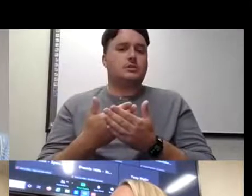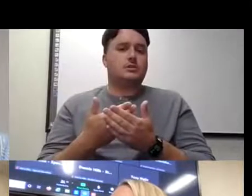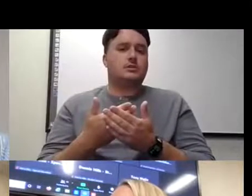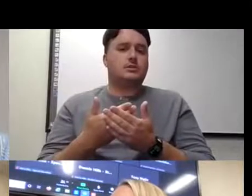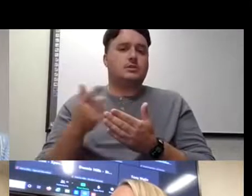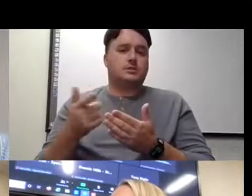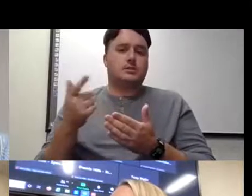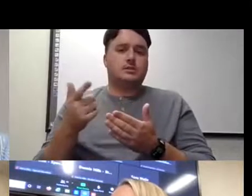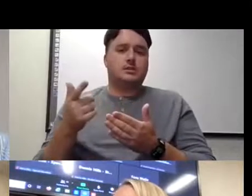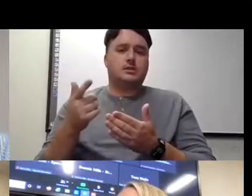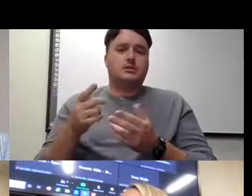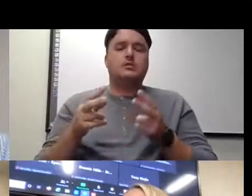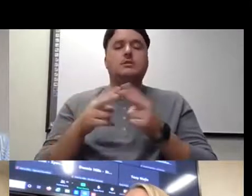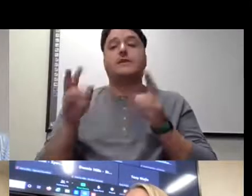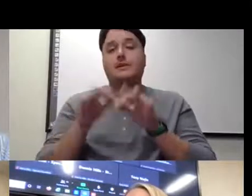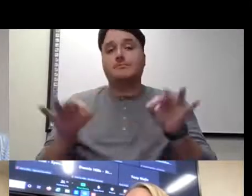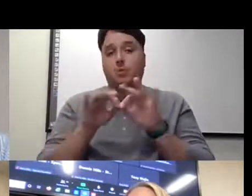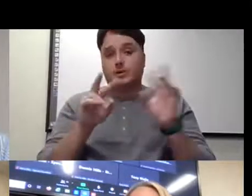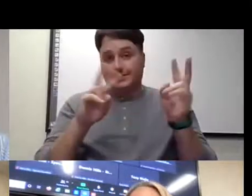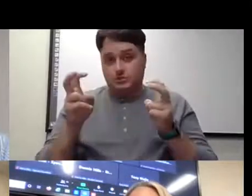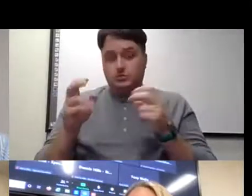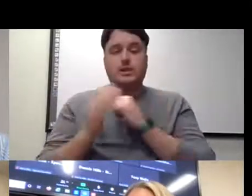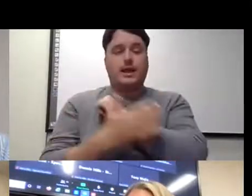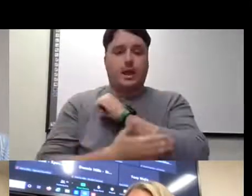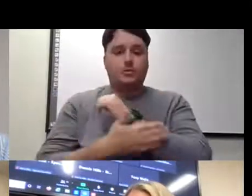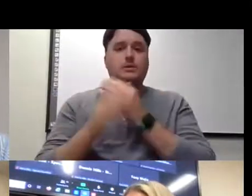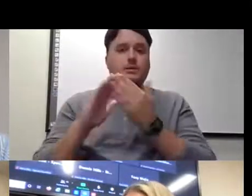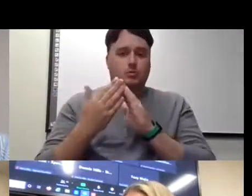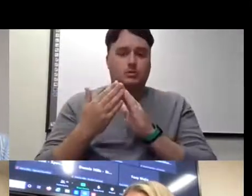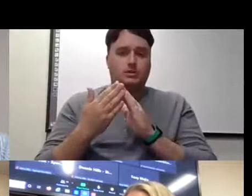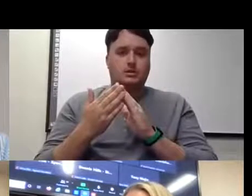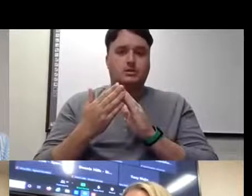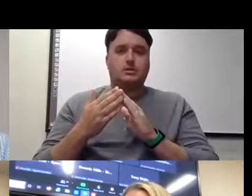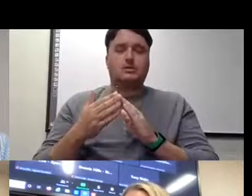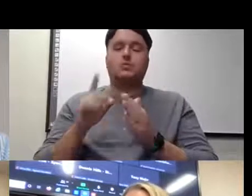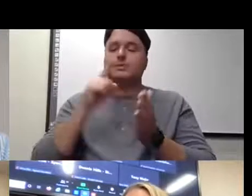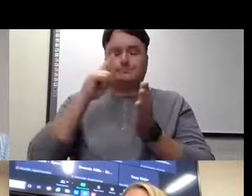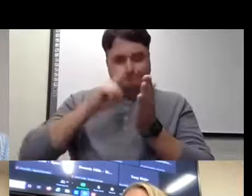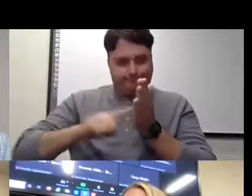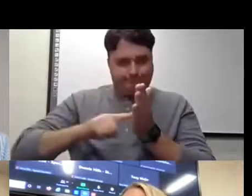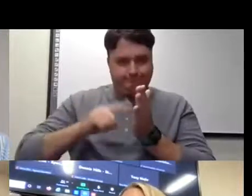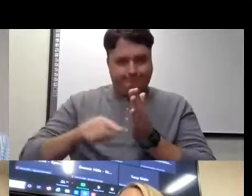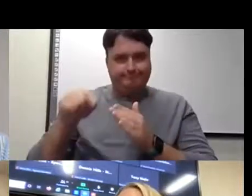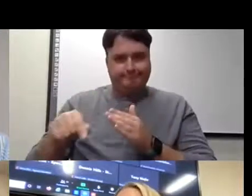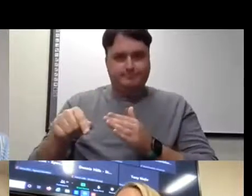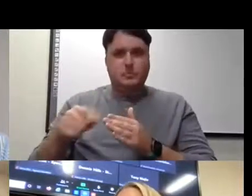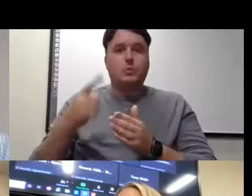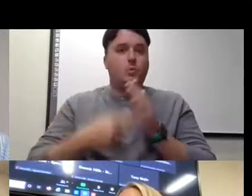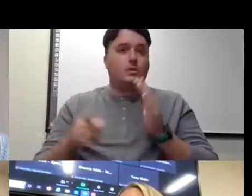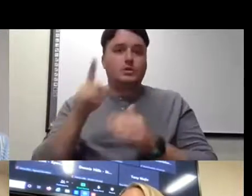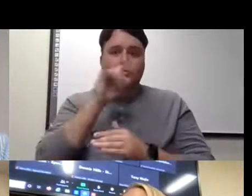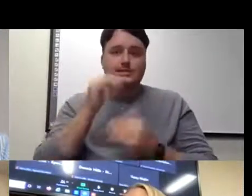you know, it's a really important issue in our county and in our community, and really like digs into, you know, what that looks like